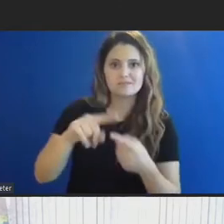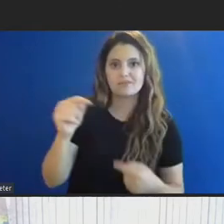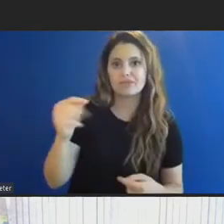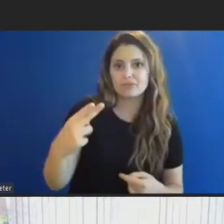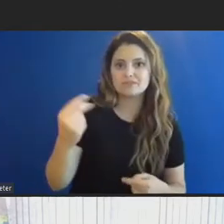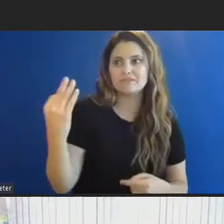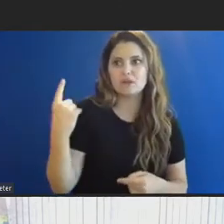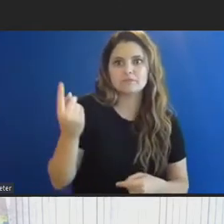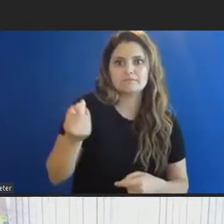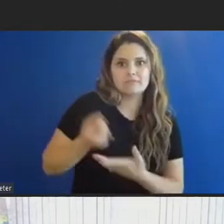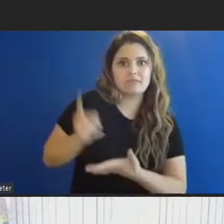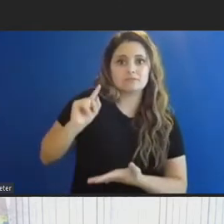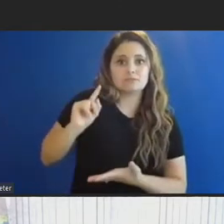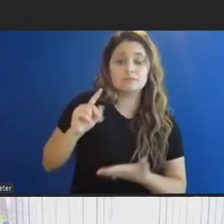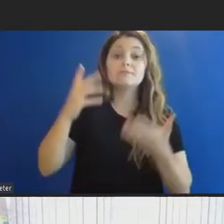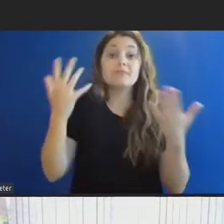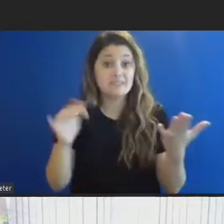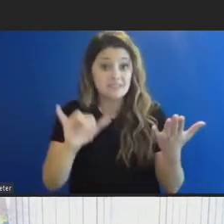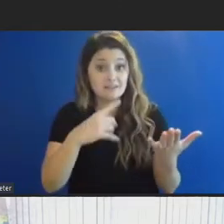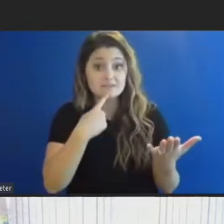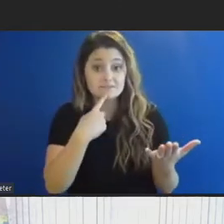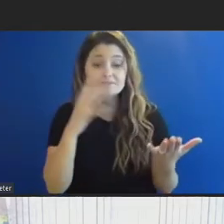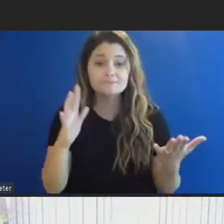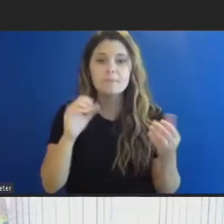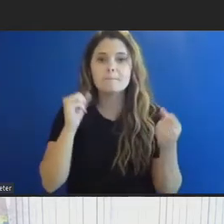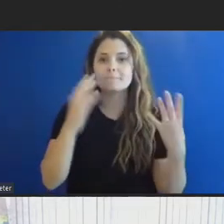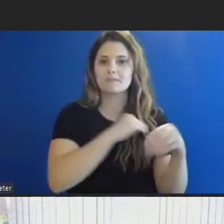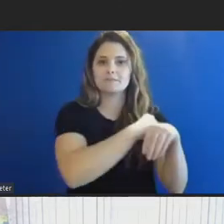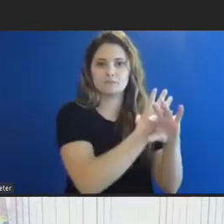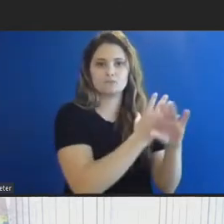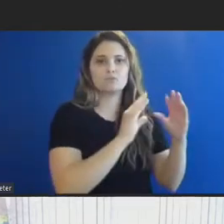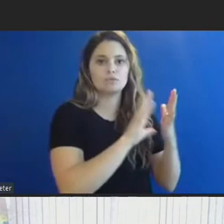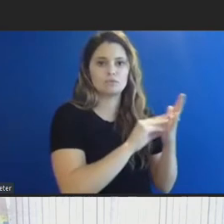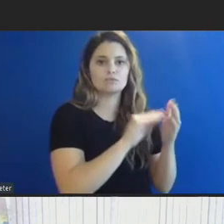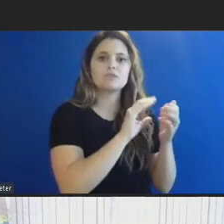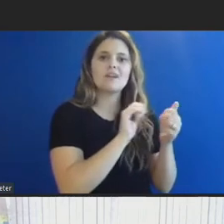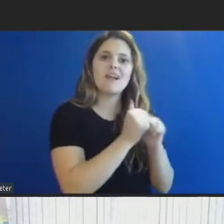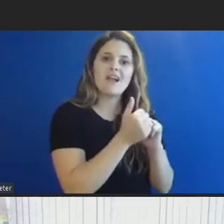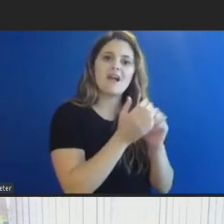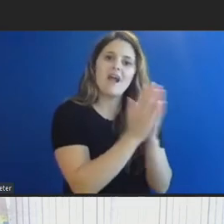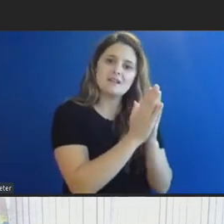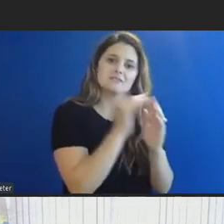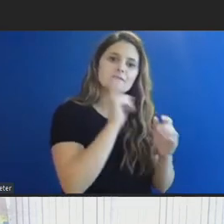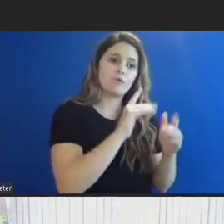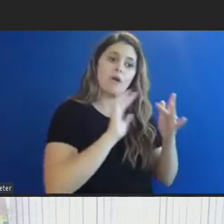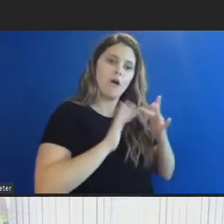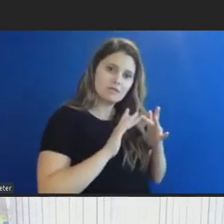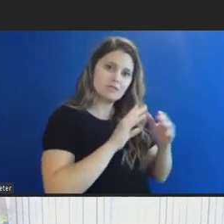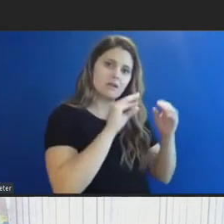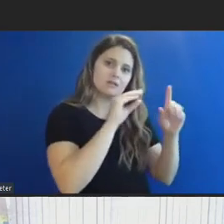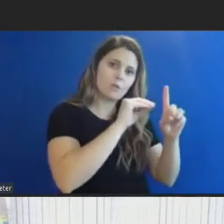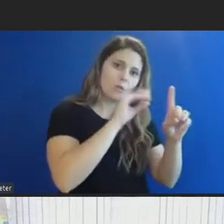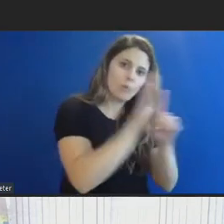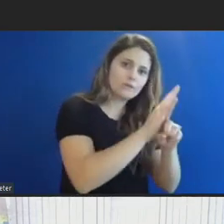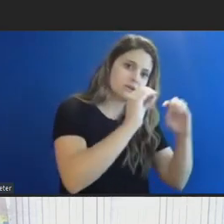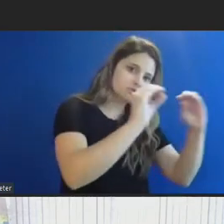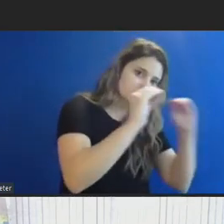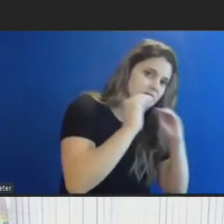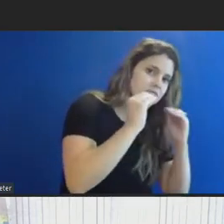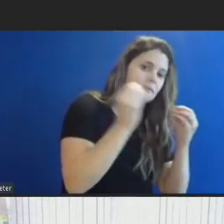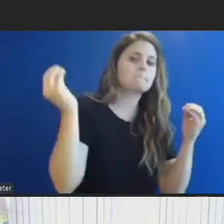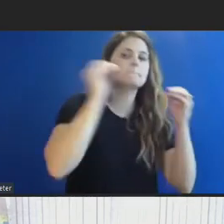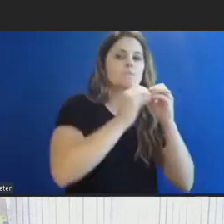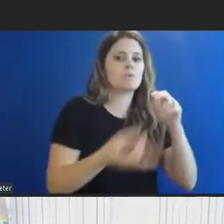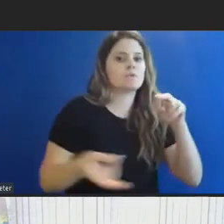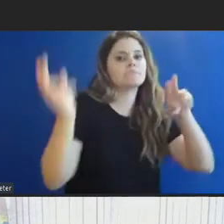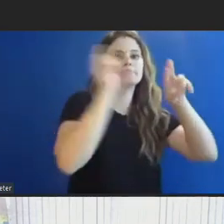Friday. That said, many of the virtual learners are asking for an online orientation and for more virtual teachers.